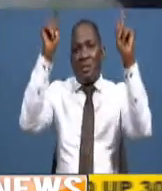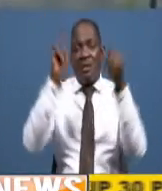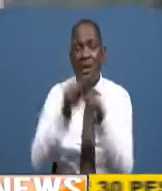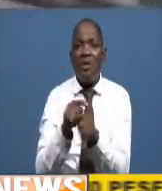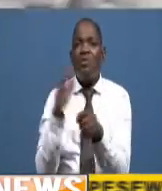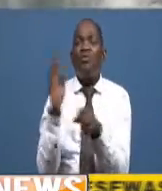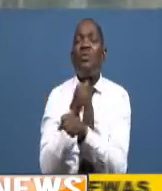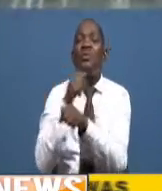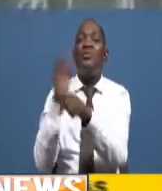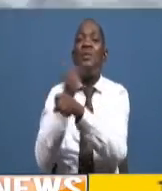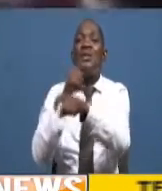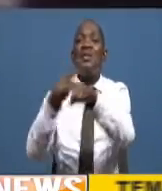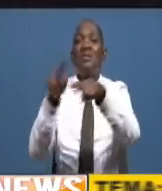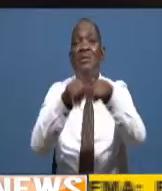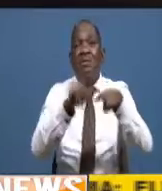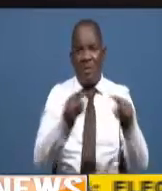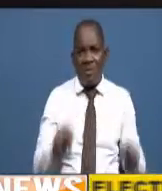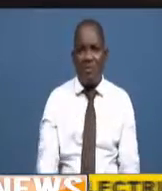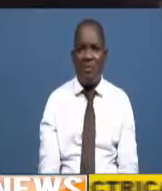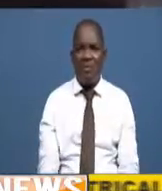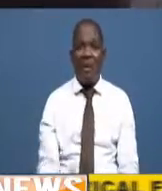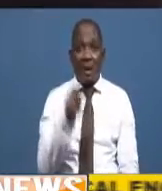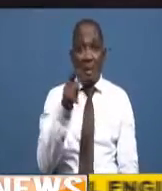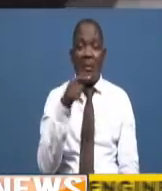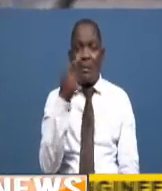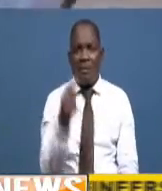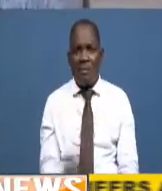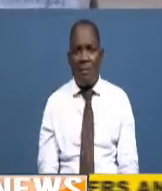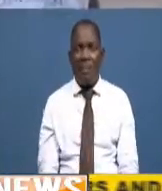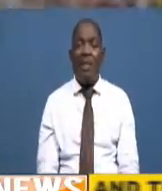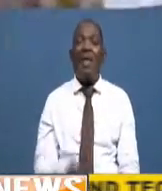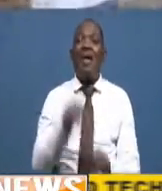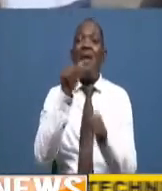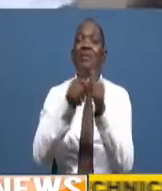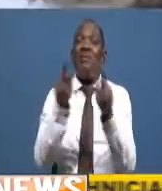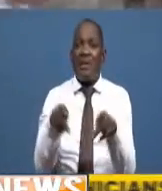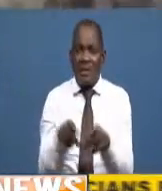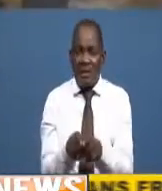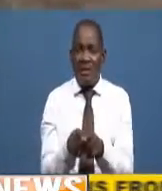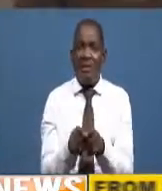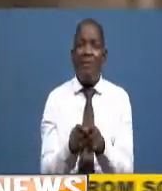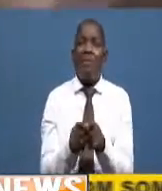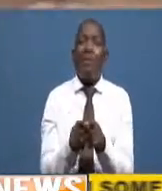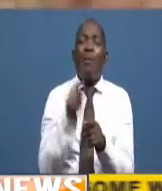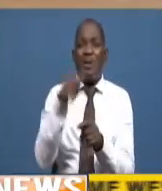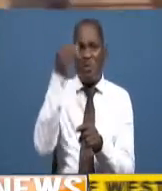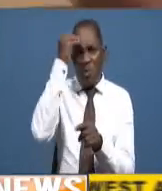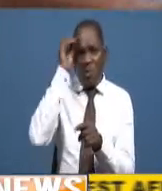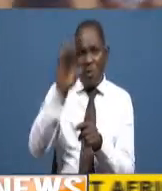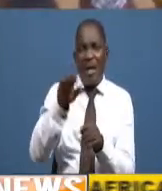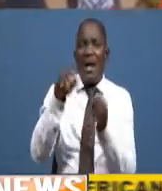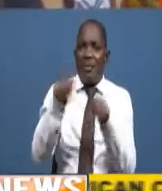no bullying and teasing gospel. He says, each individual, needs to know their abilities